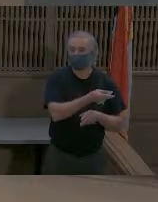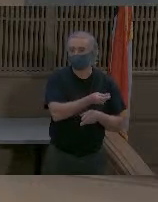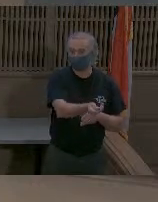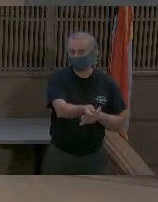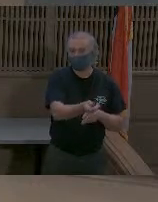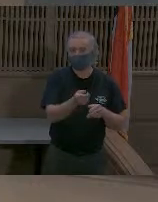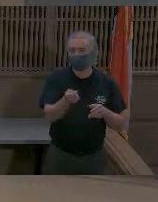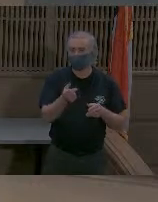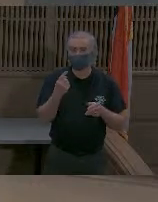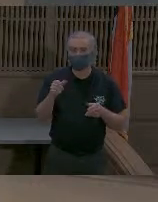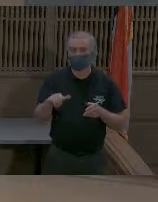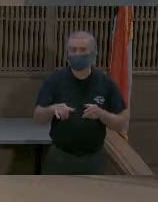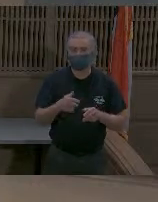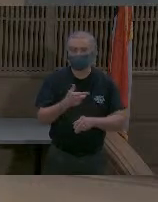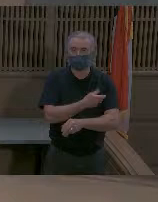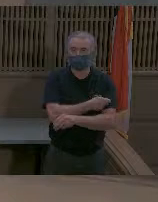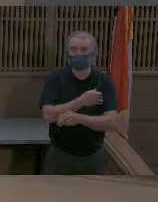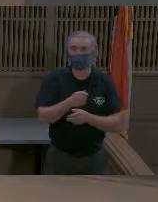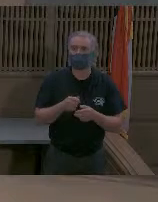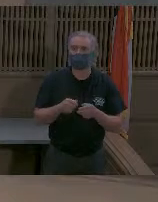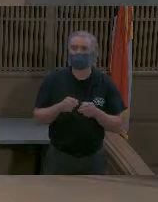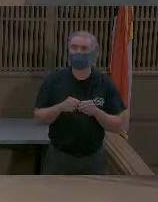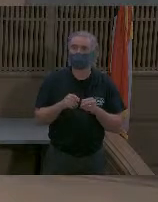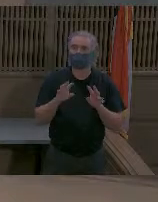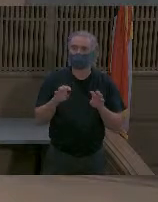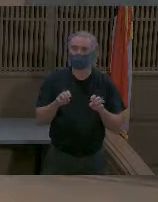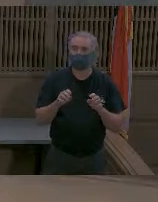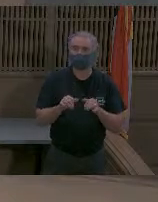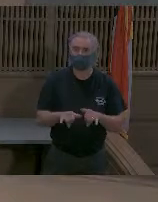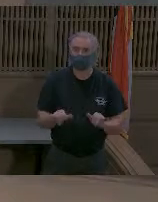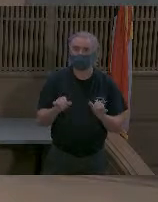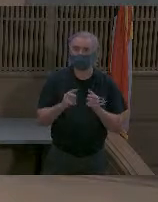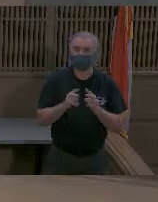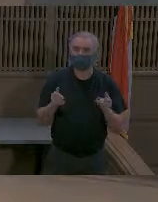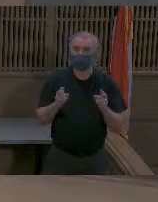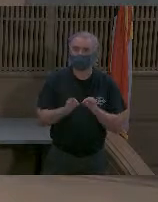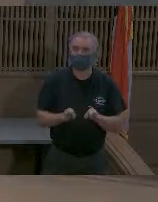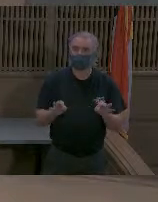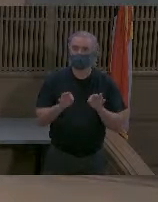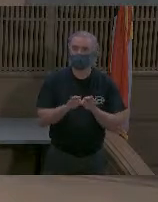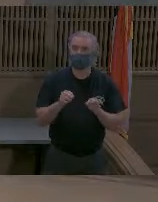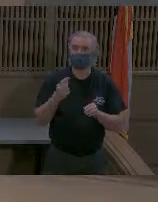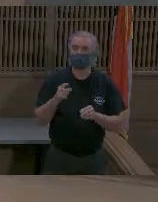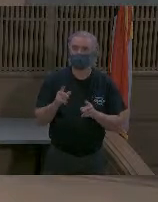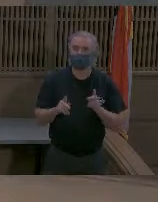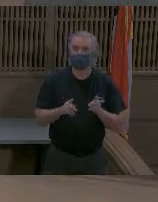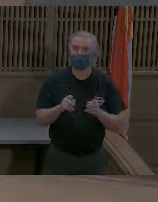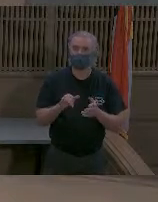I want to talk some about testing. Testing is still very important, particularly for those folks who